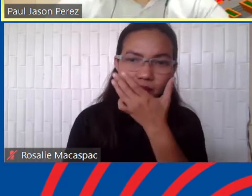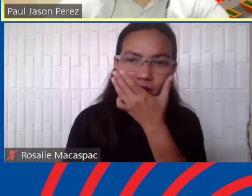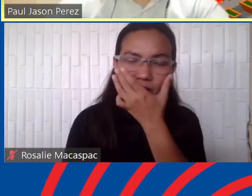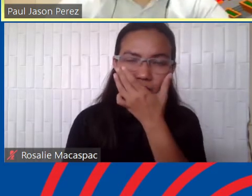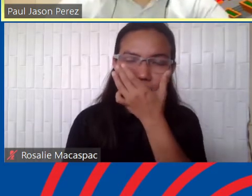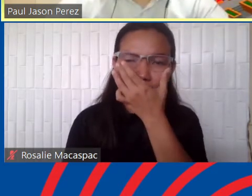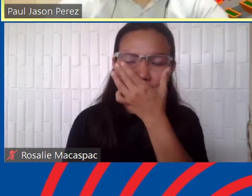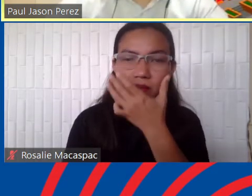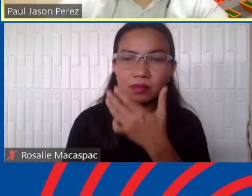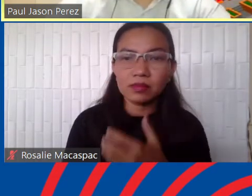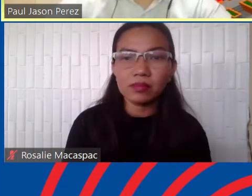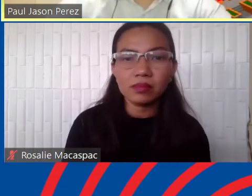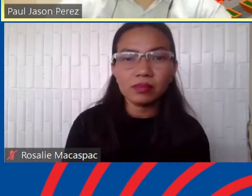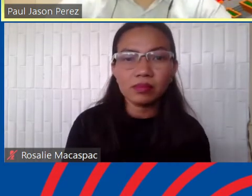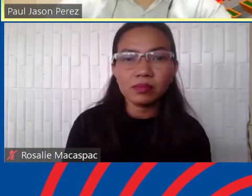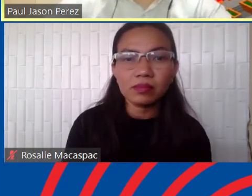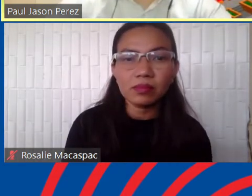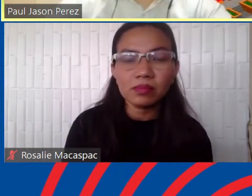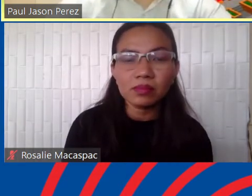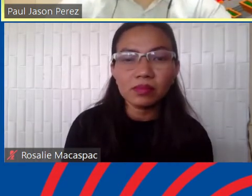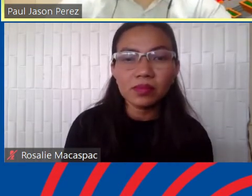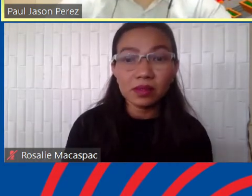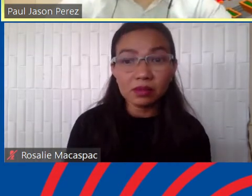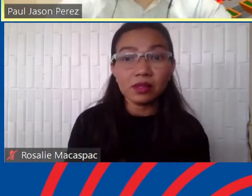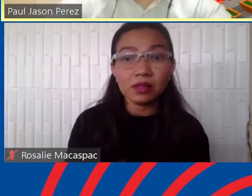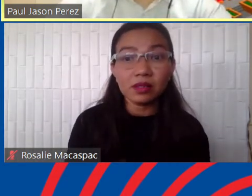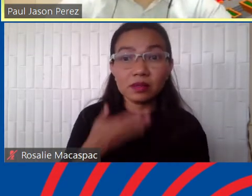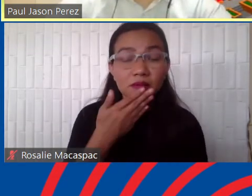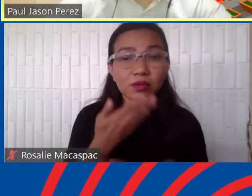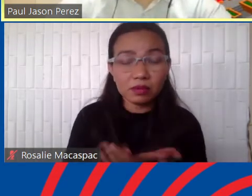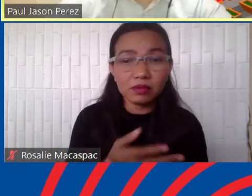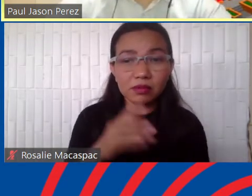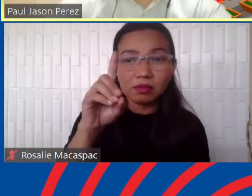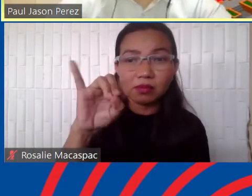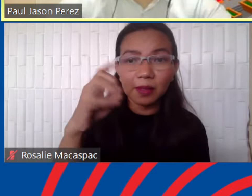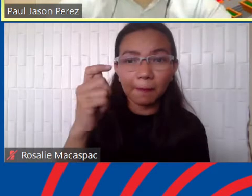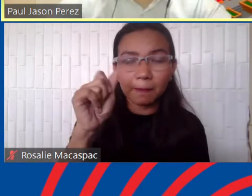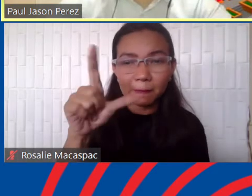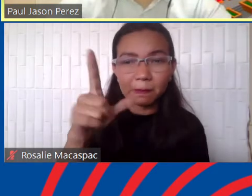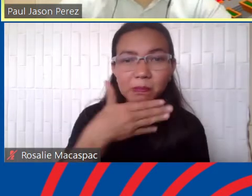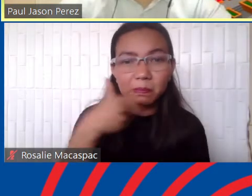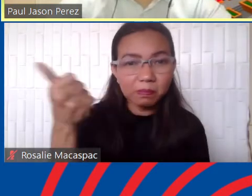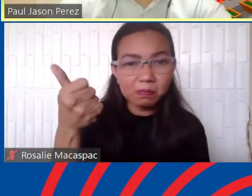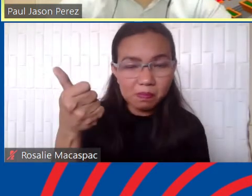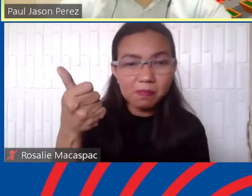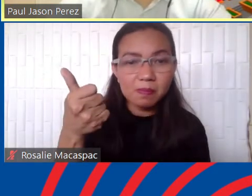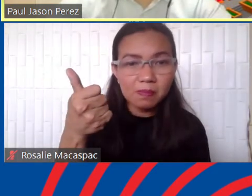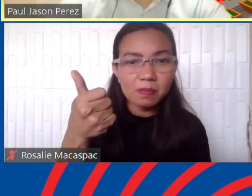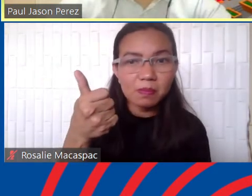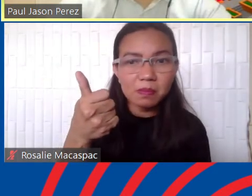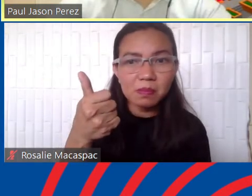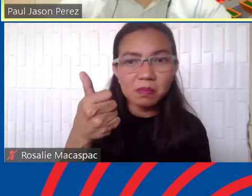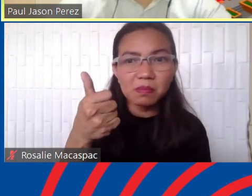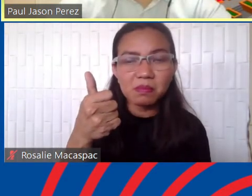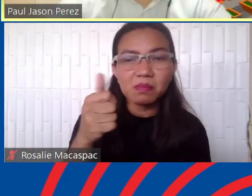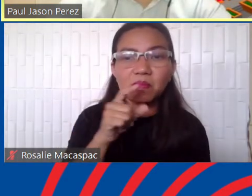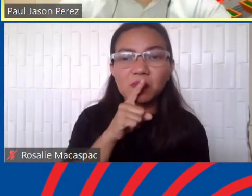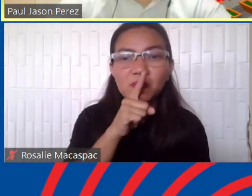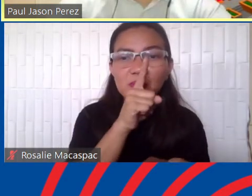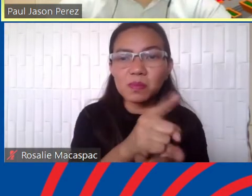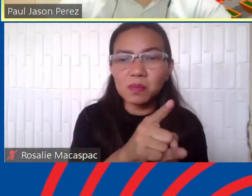So that is the beauty of these digital object identifiers. We can easily